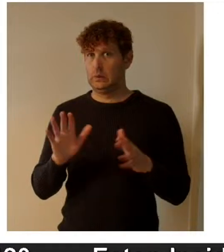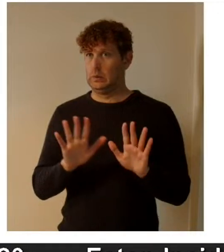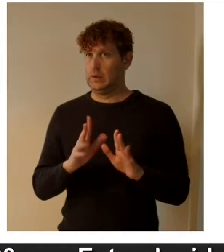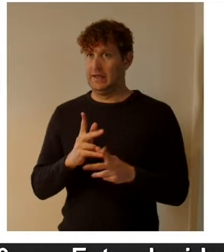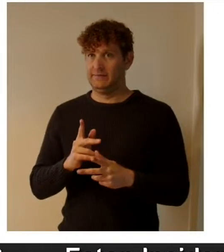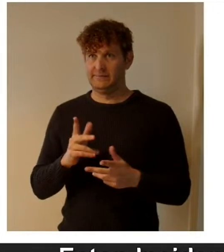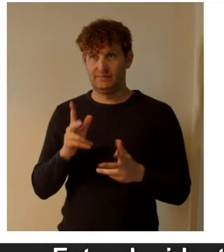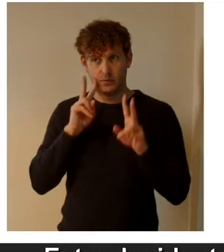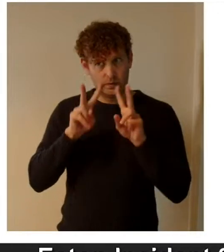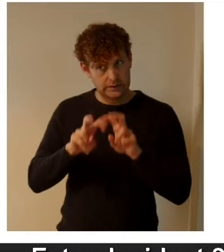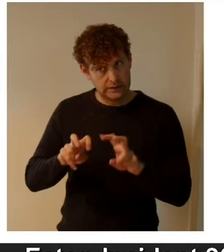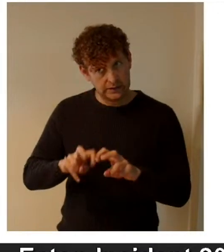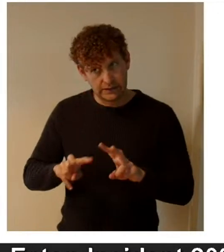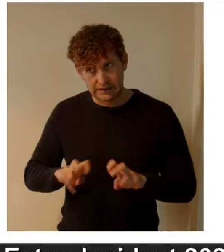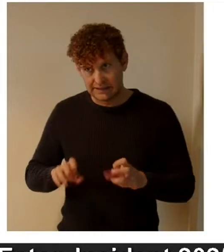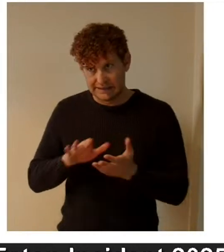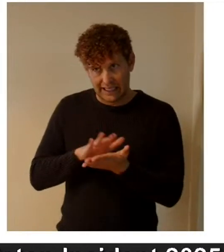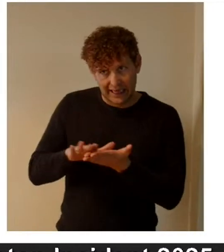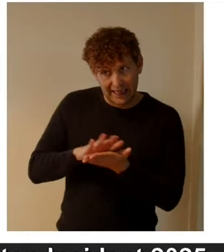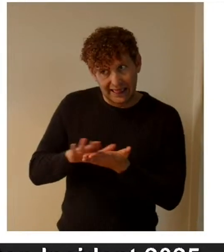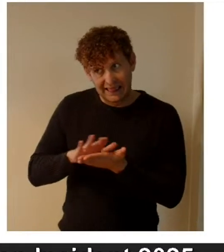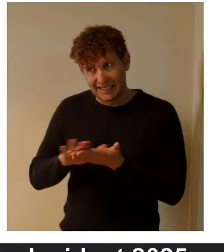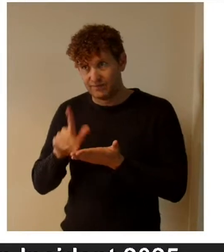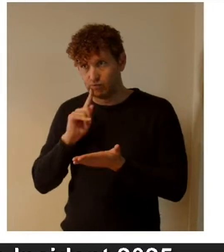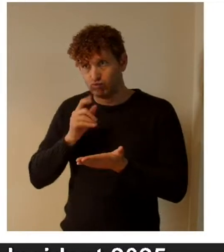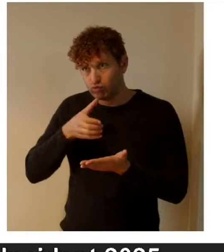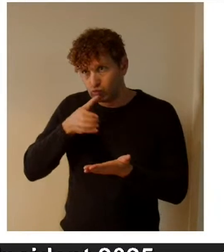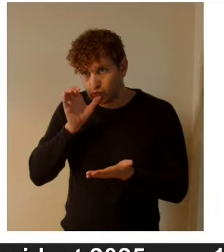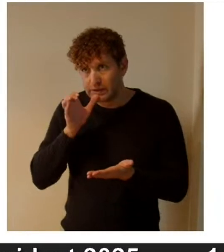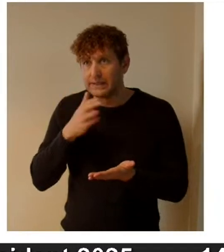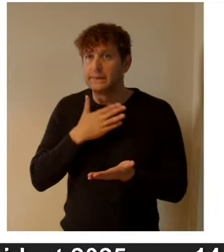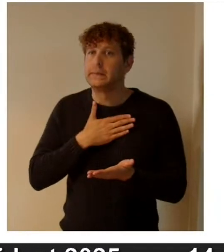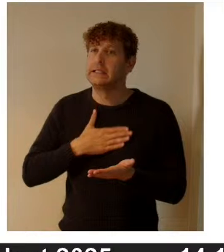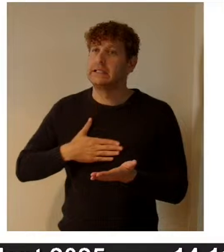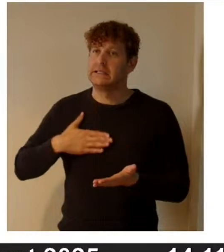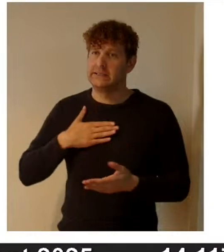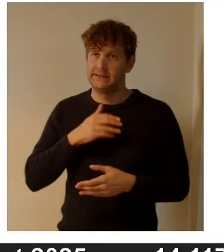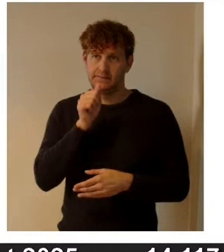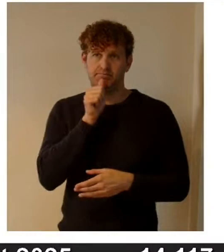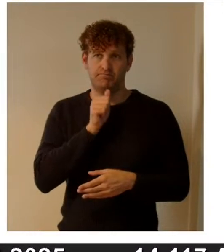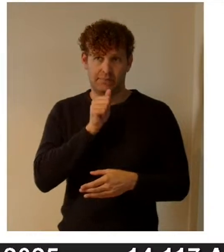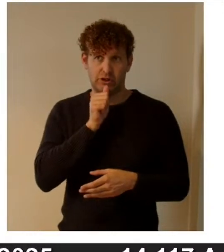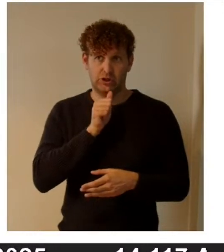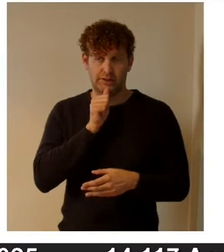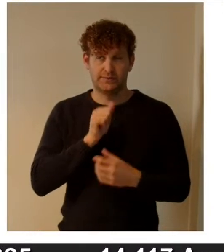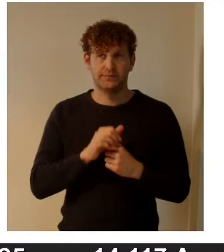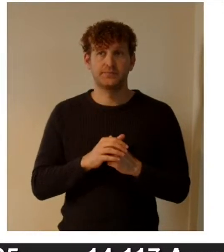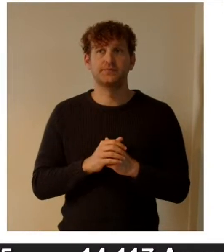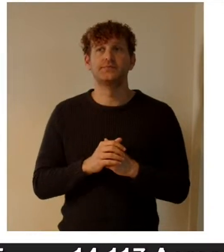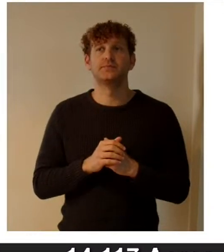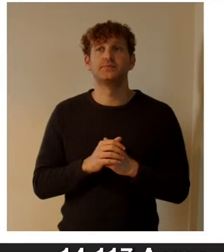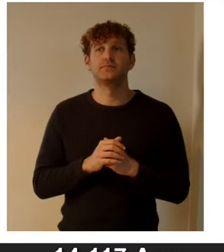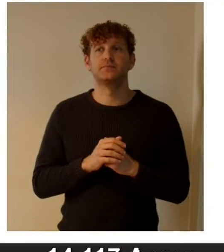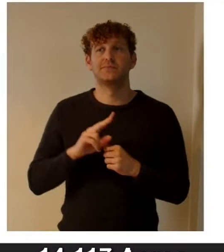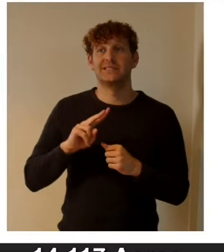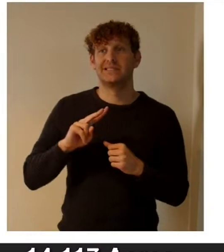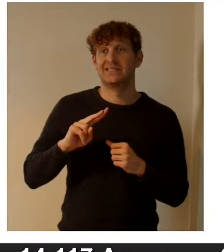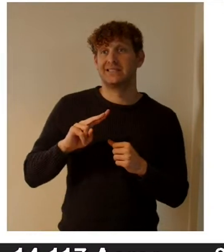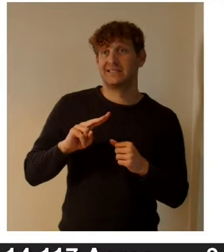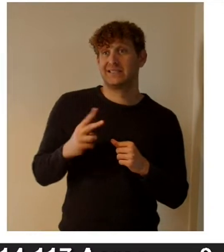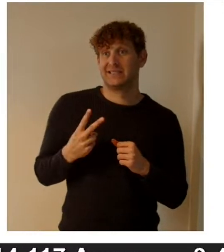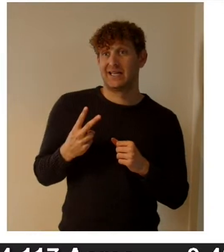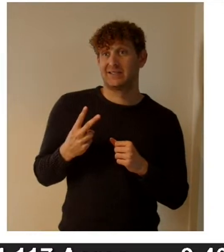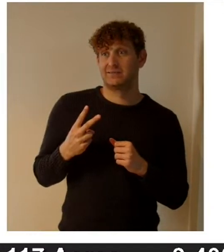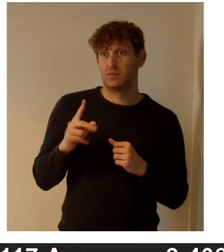drinkable water. So you're going to need to be patient with that. And in that case, and this is the second part of the question, should